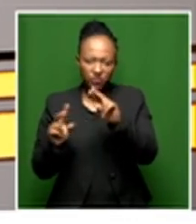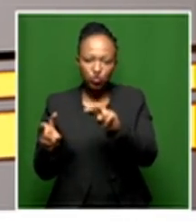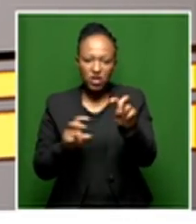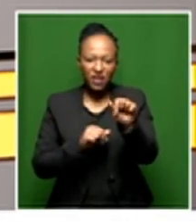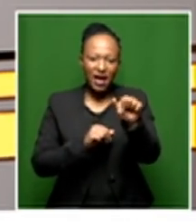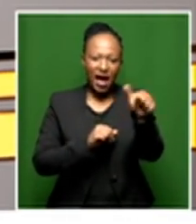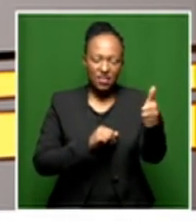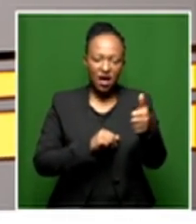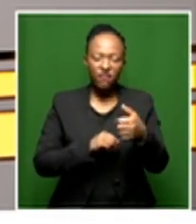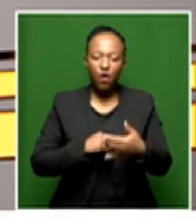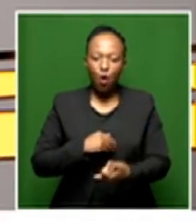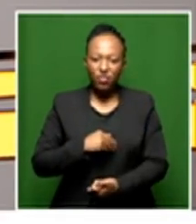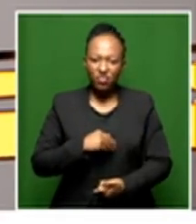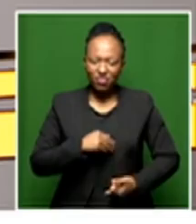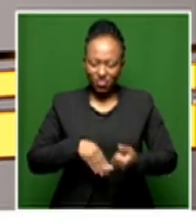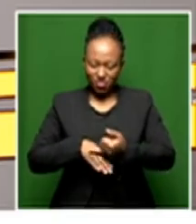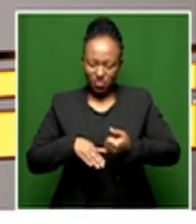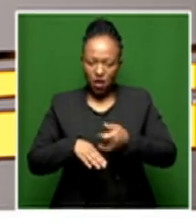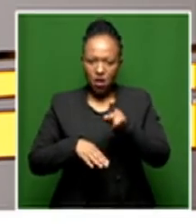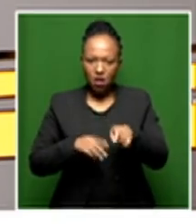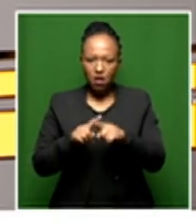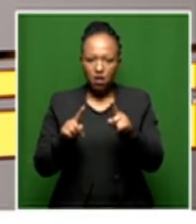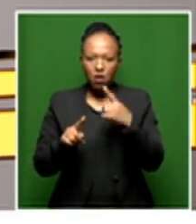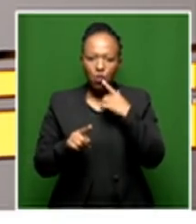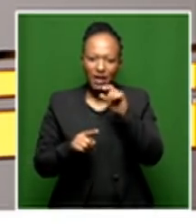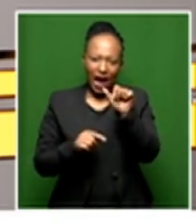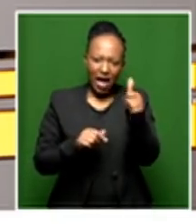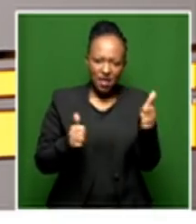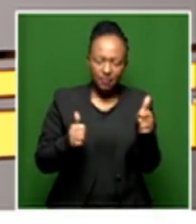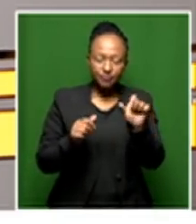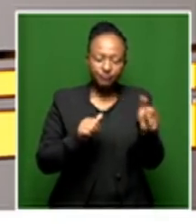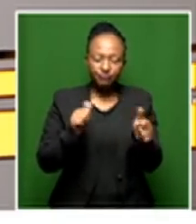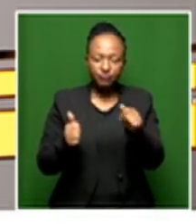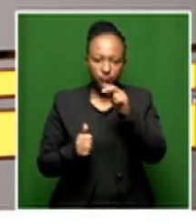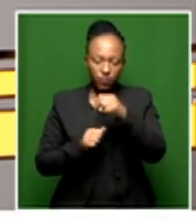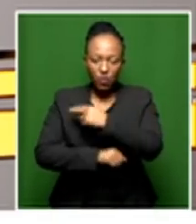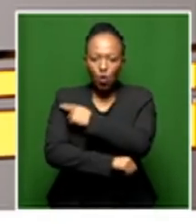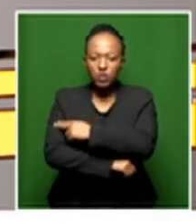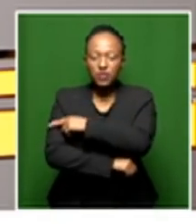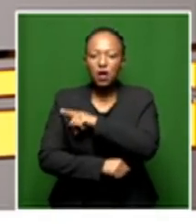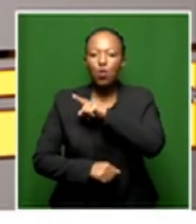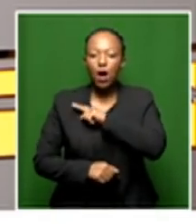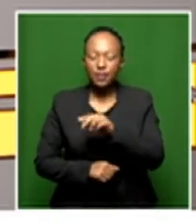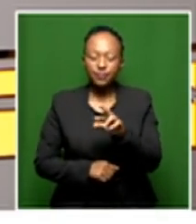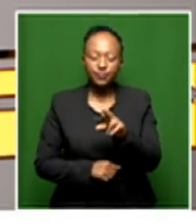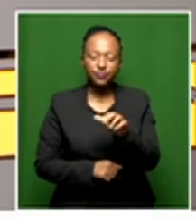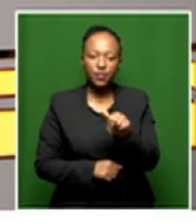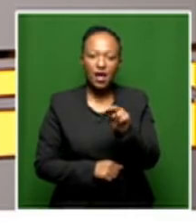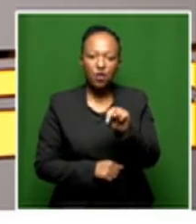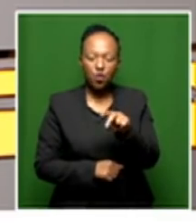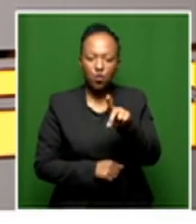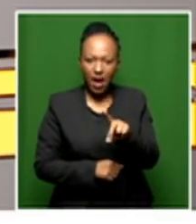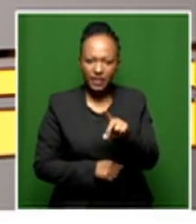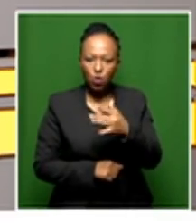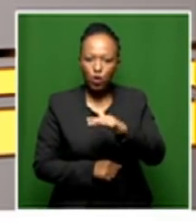with theatre operations having to be performed at sister hospitals. And this comes after Rand Water experienced ongoing